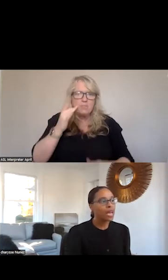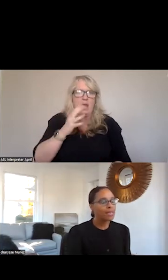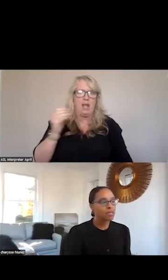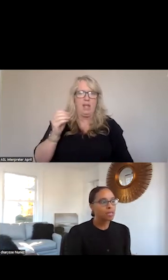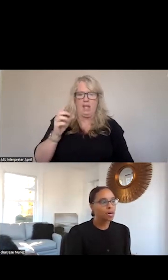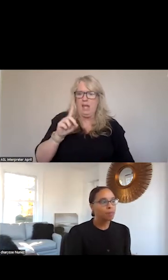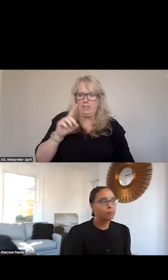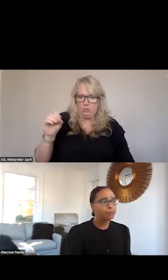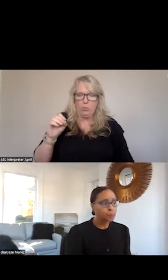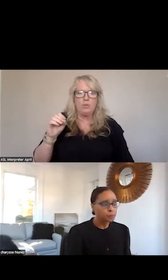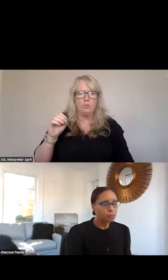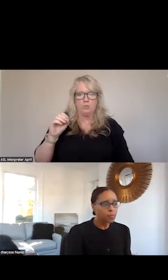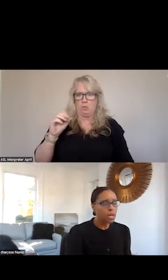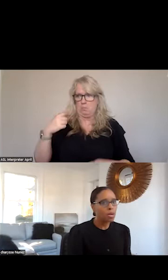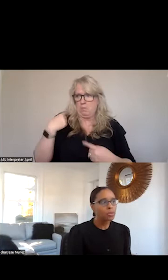done, we've asked